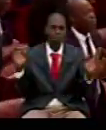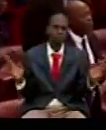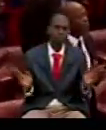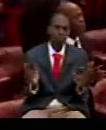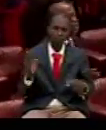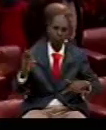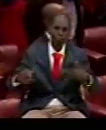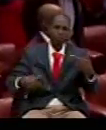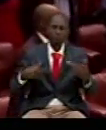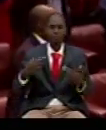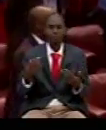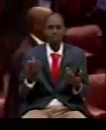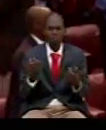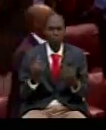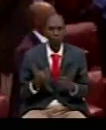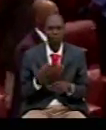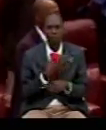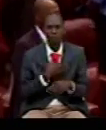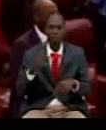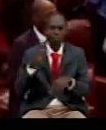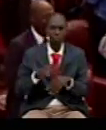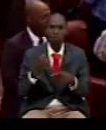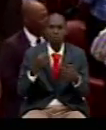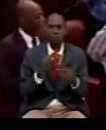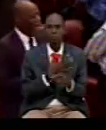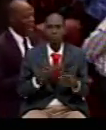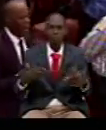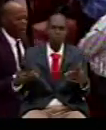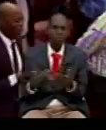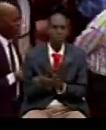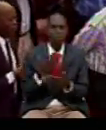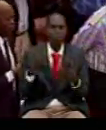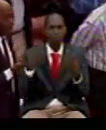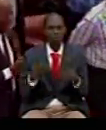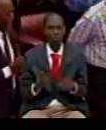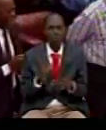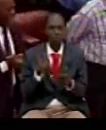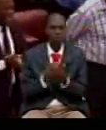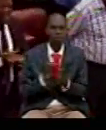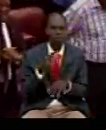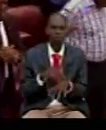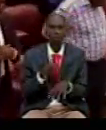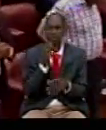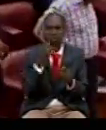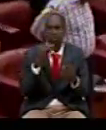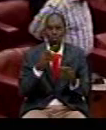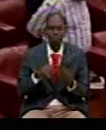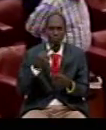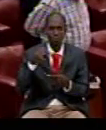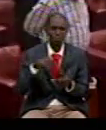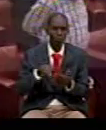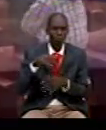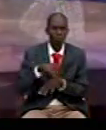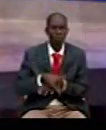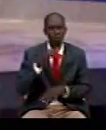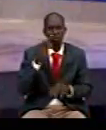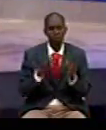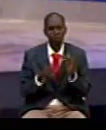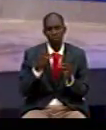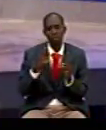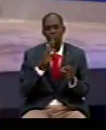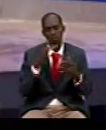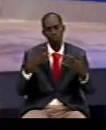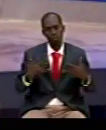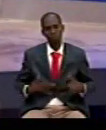A touch came and renewal came. That touch is coming to you tonight. If you're discouraged, All you need